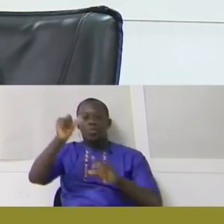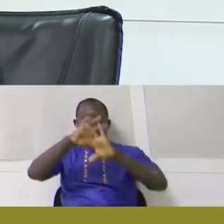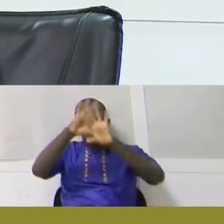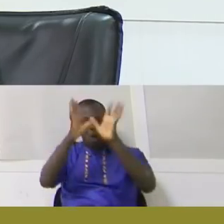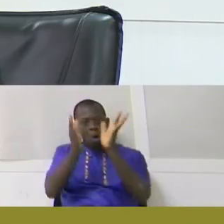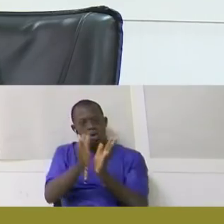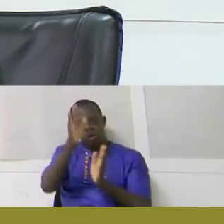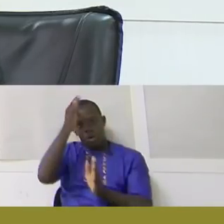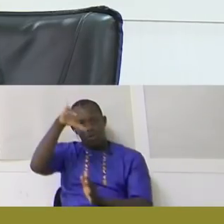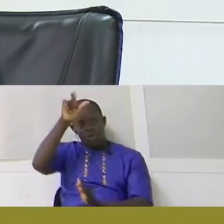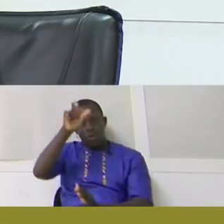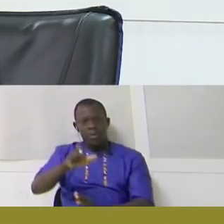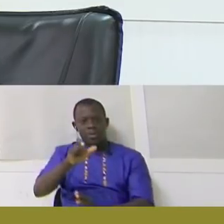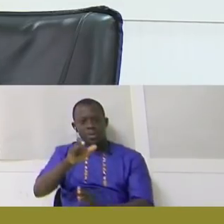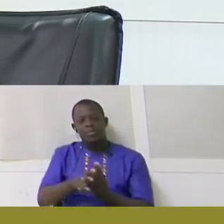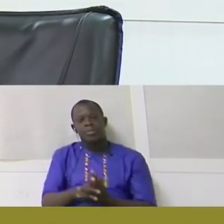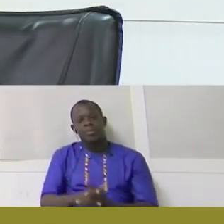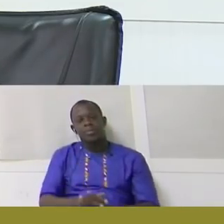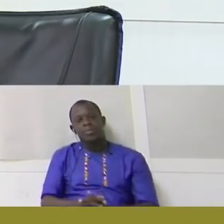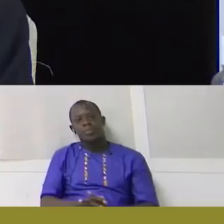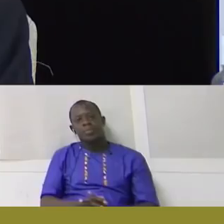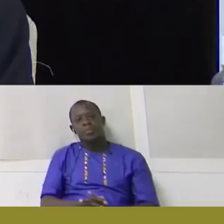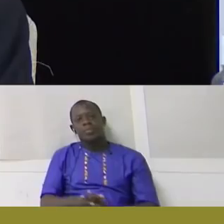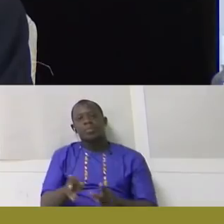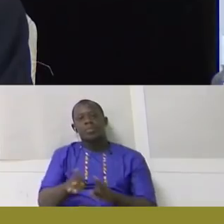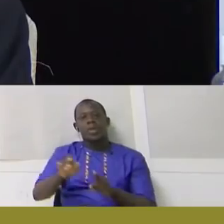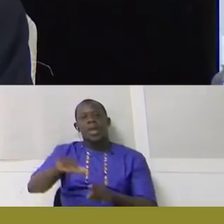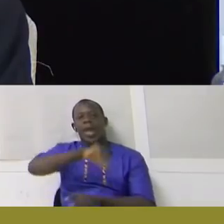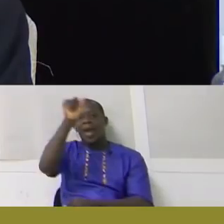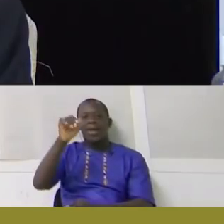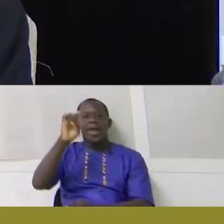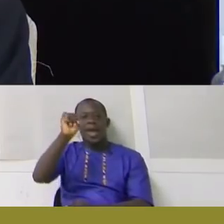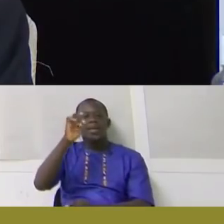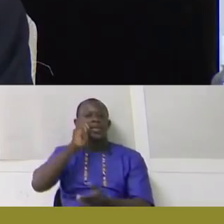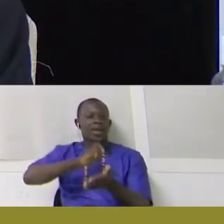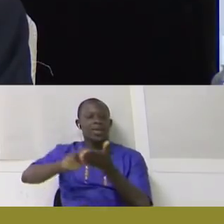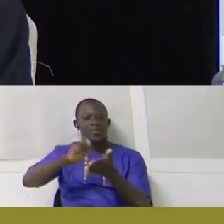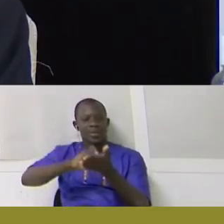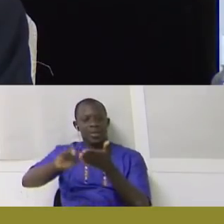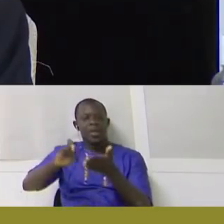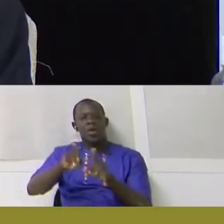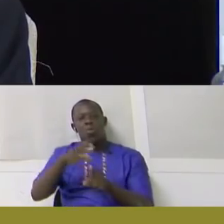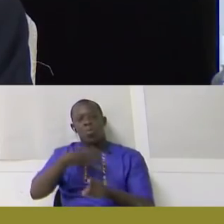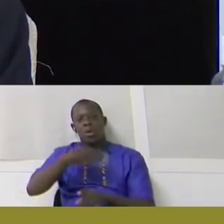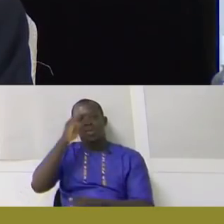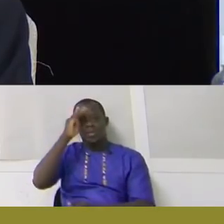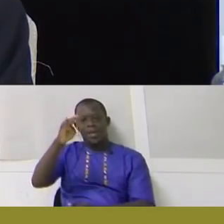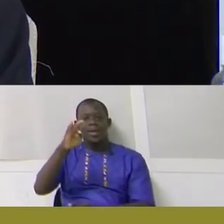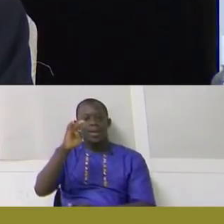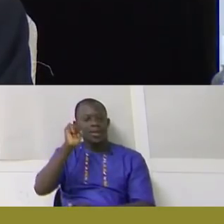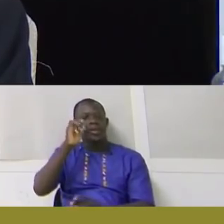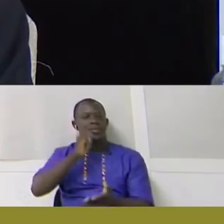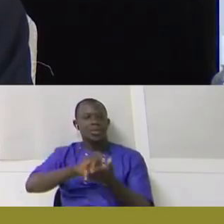commissioners ak executive secretary and the executive secretary